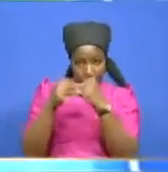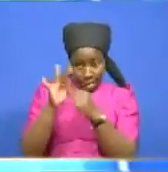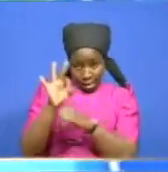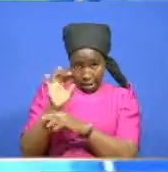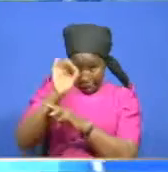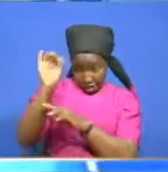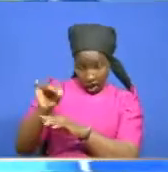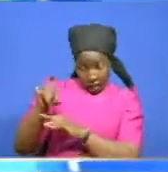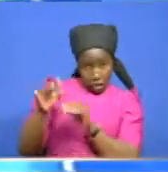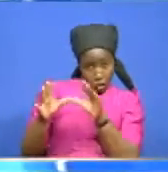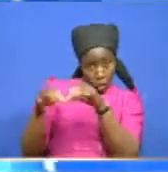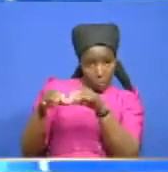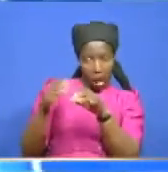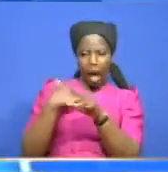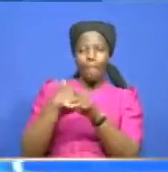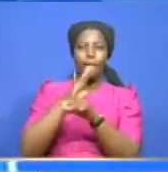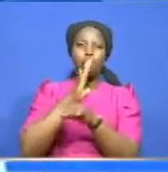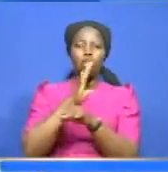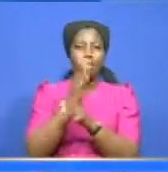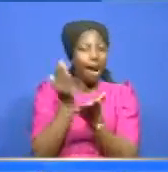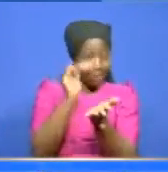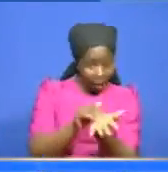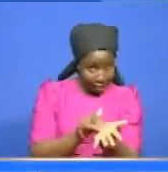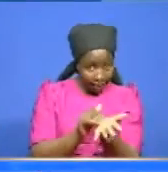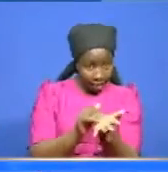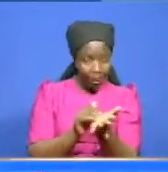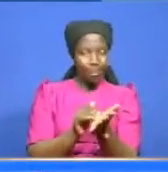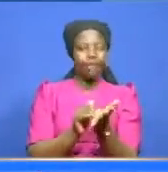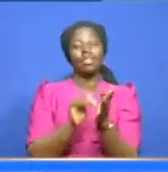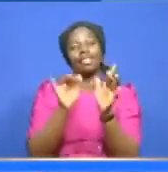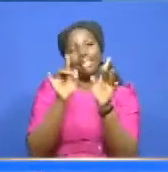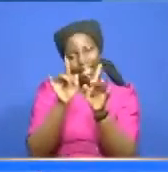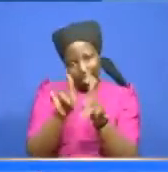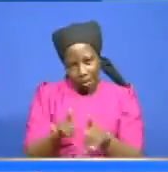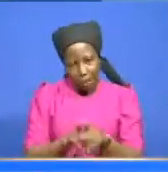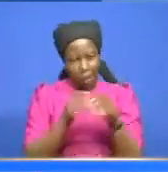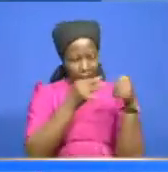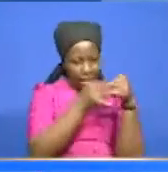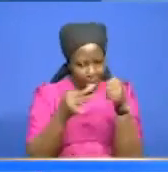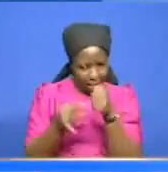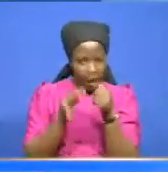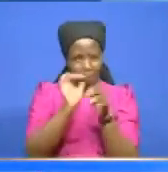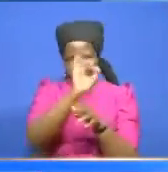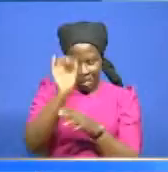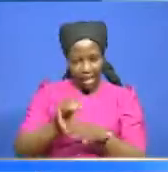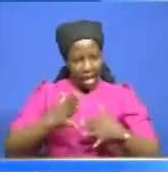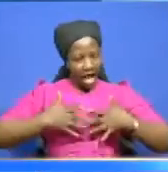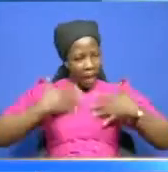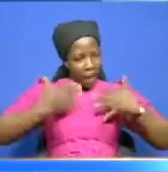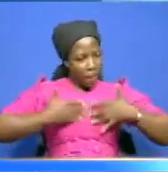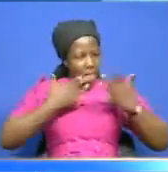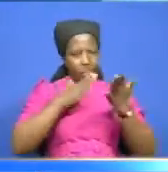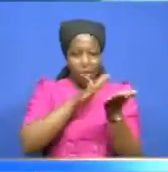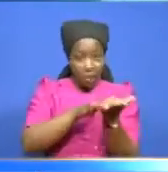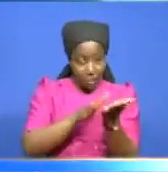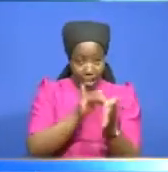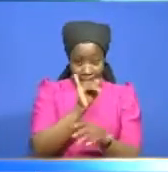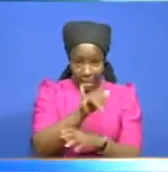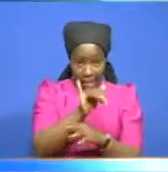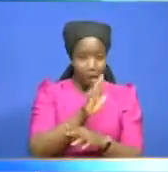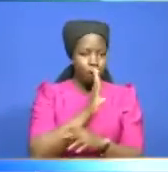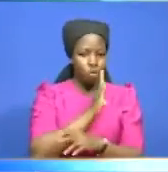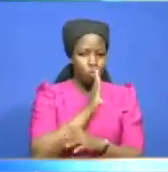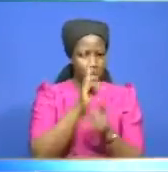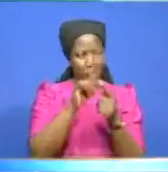83% of those have borrowed again, and about 88% are happy to recommend that line of borrowing